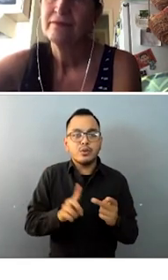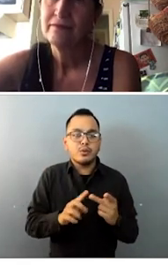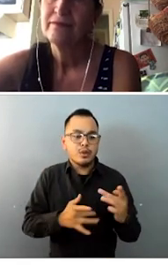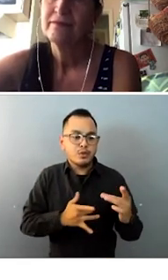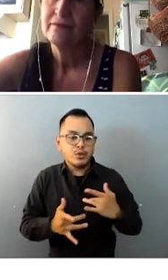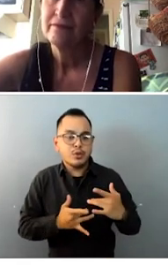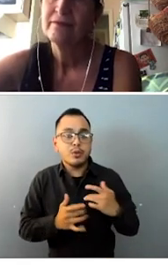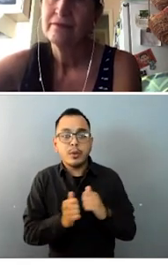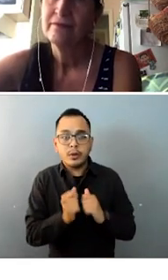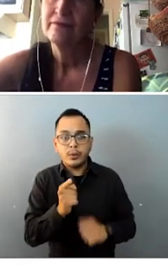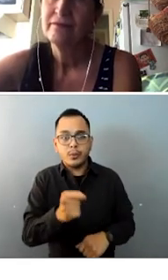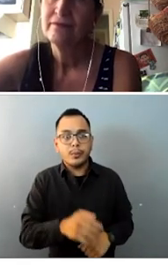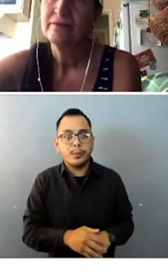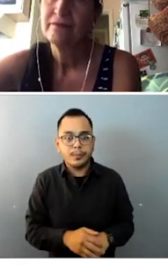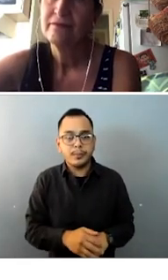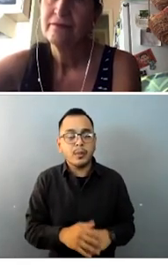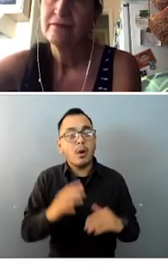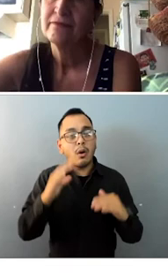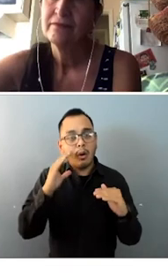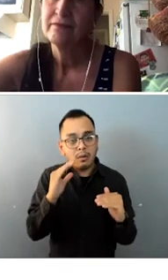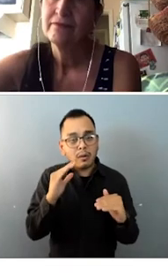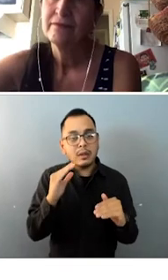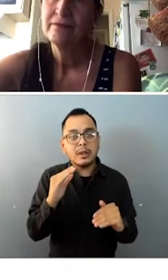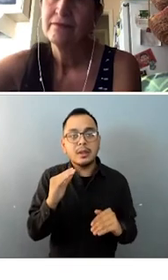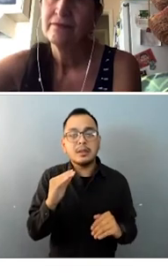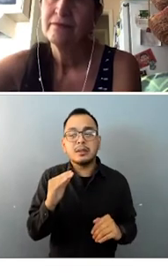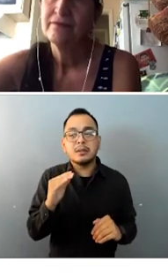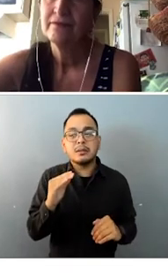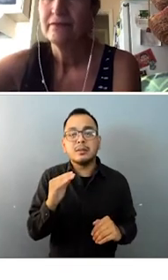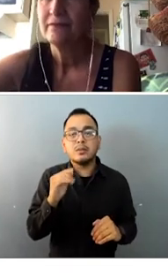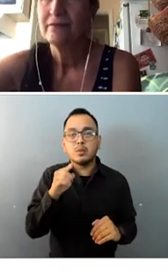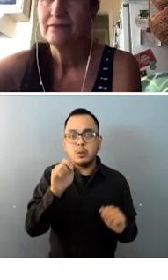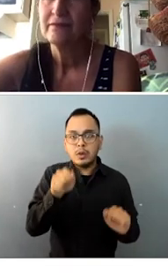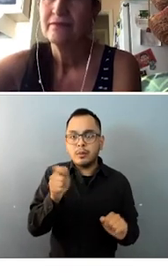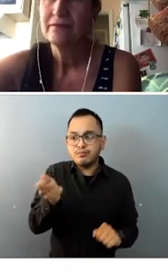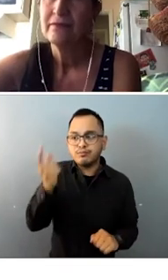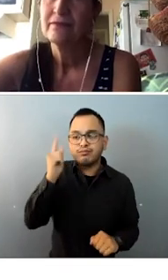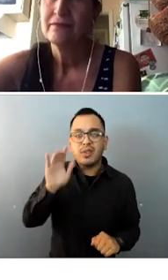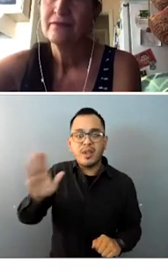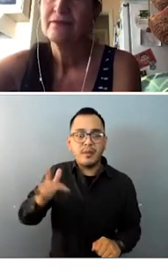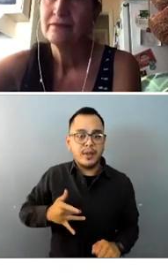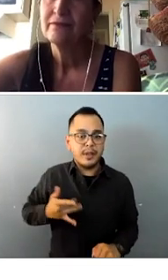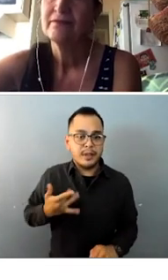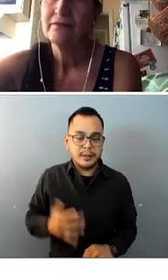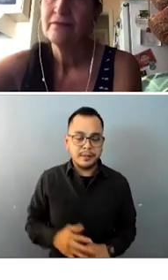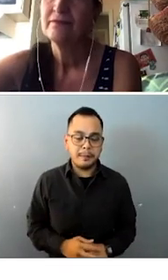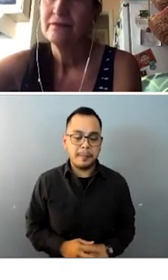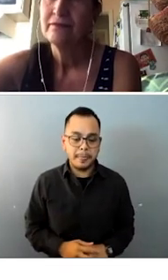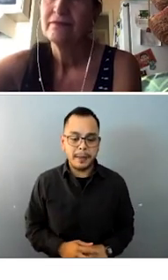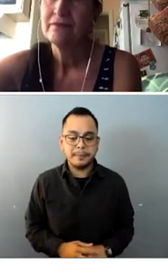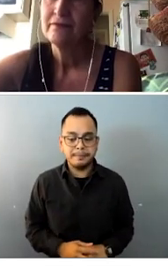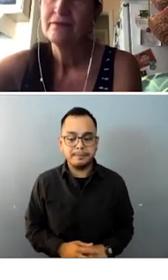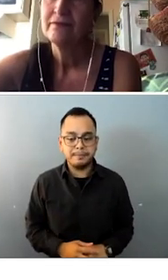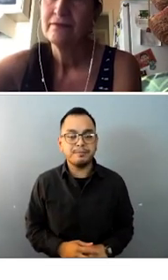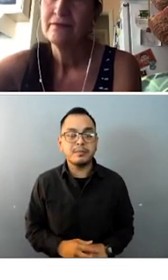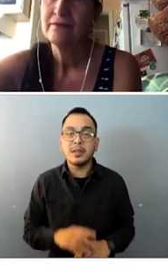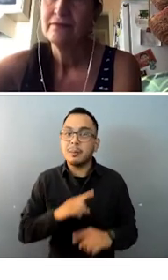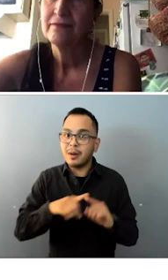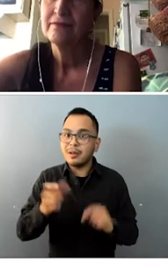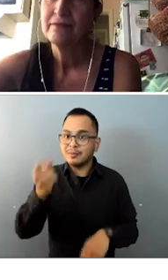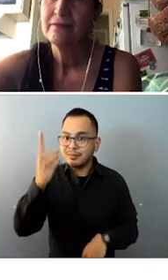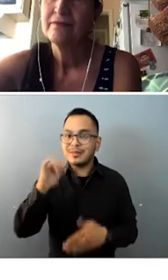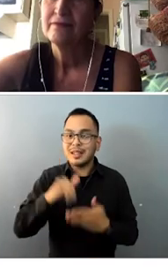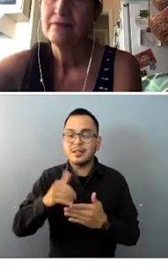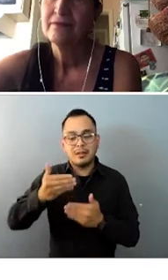you, with a sense that you understand what they're feeling. And I will just say that's an